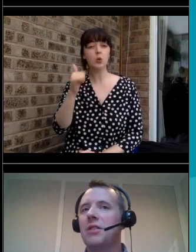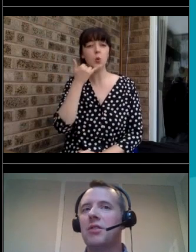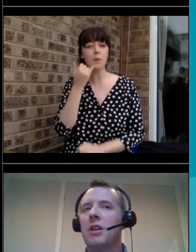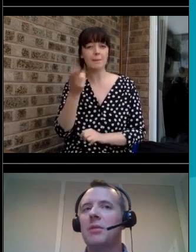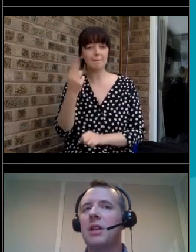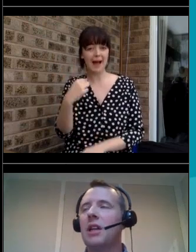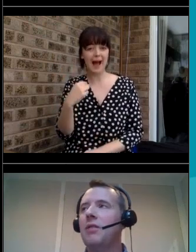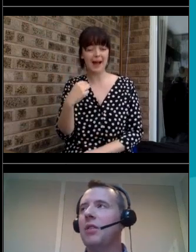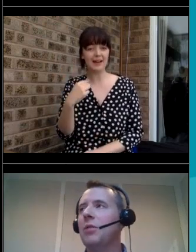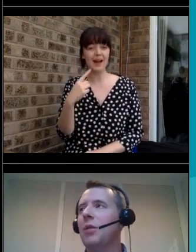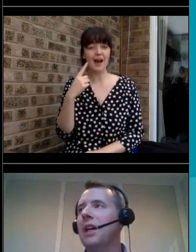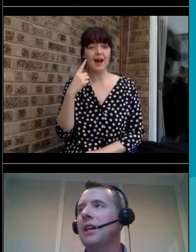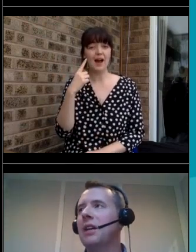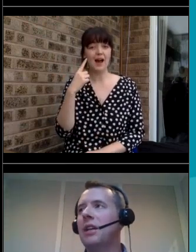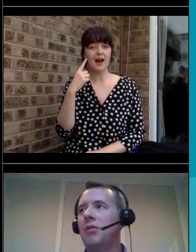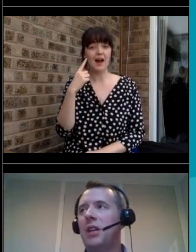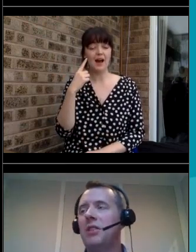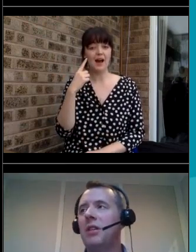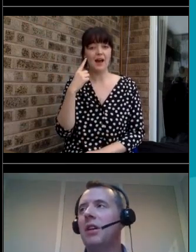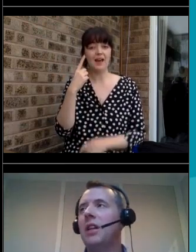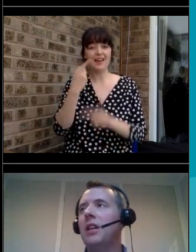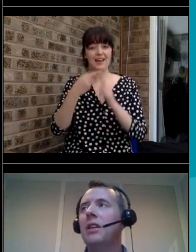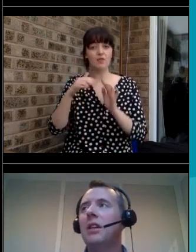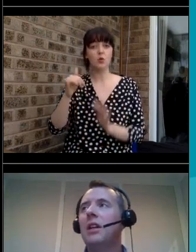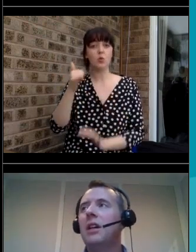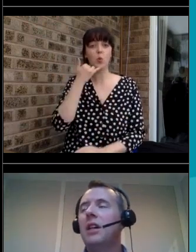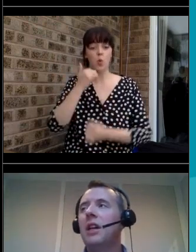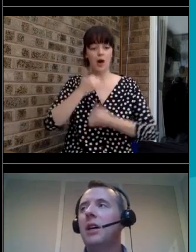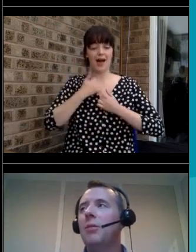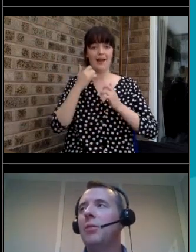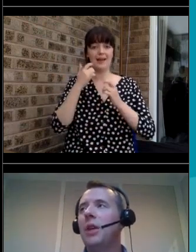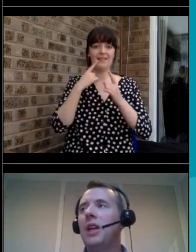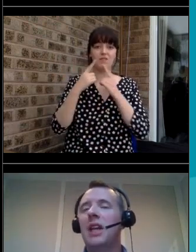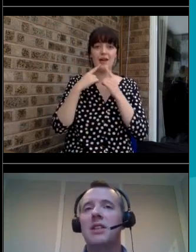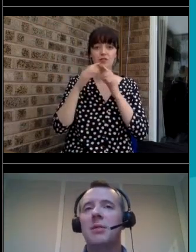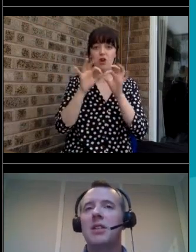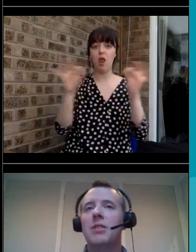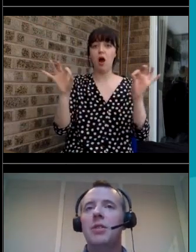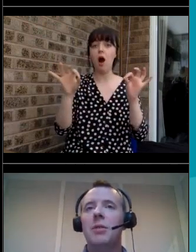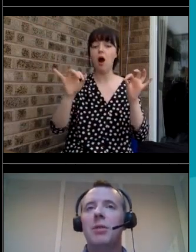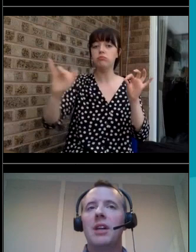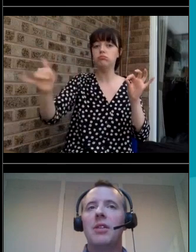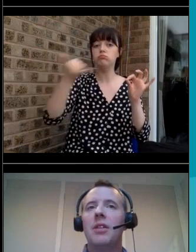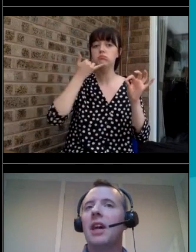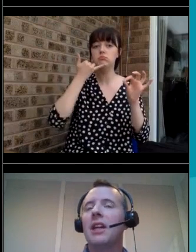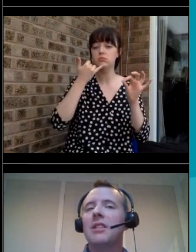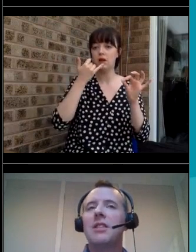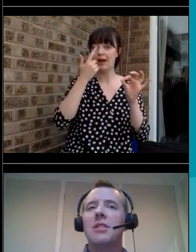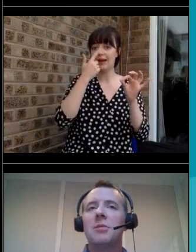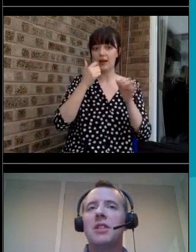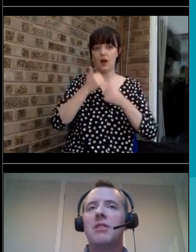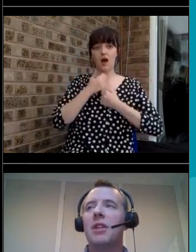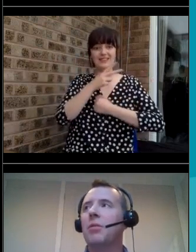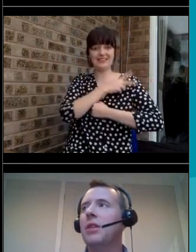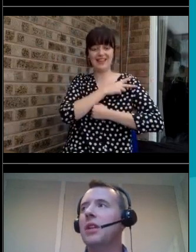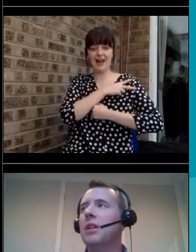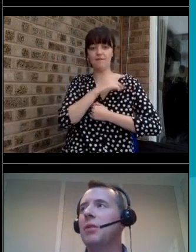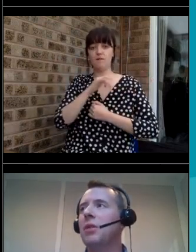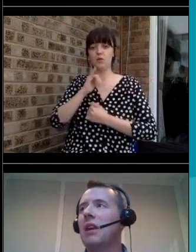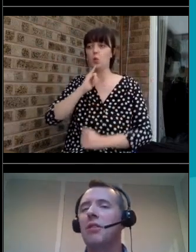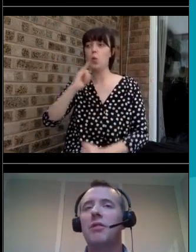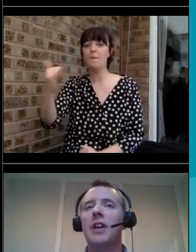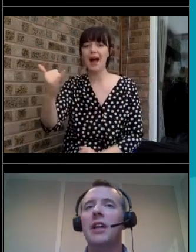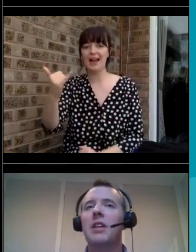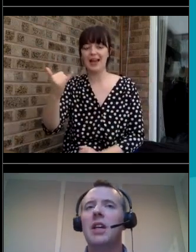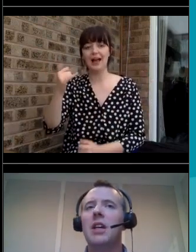As Sarah described earlier, if you call our information line, we can get somebody to call you back on that specific point